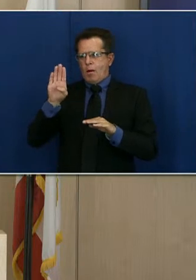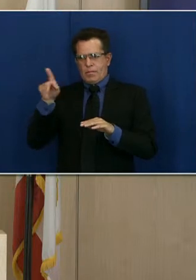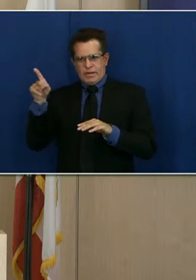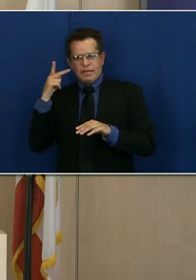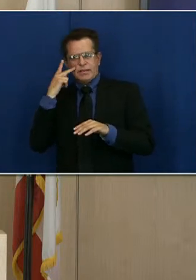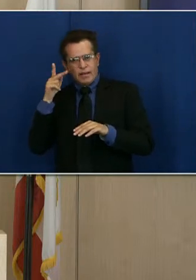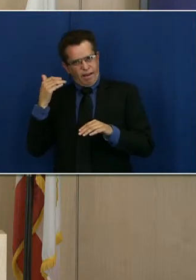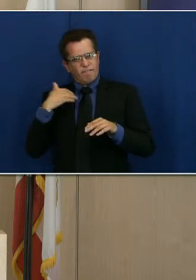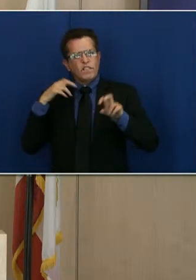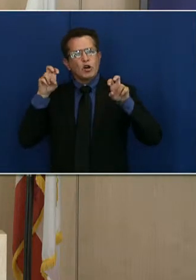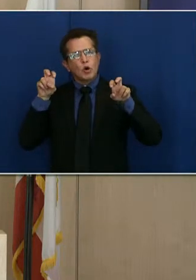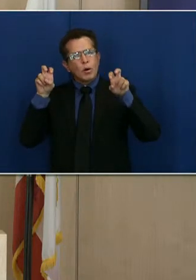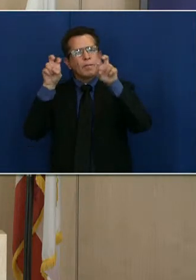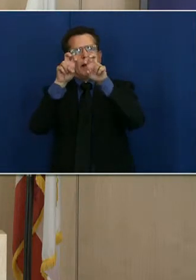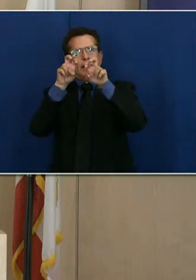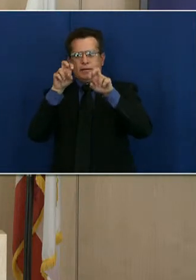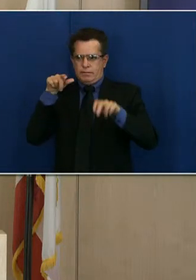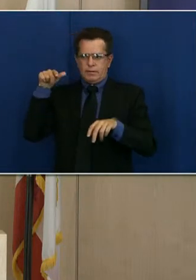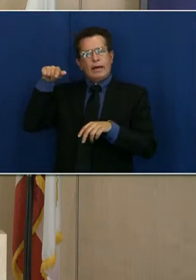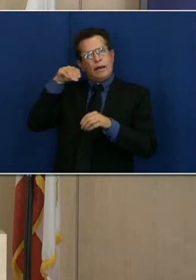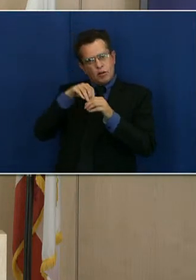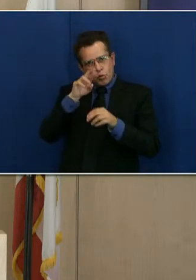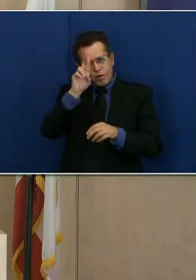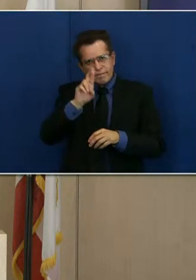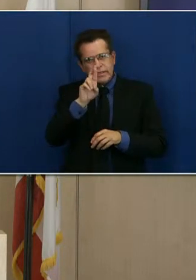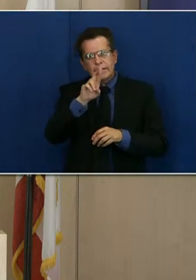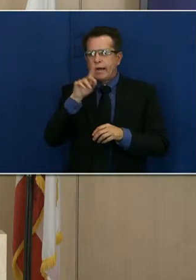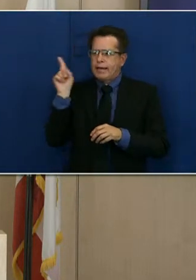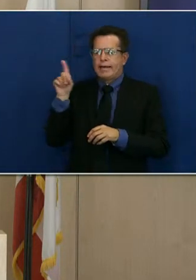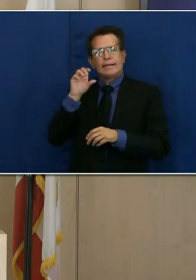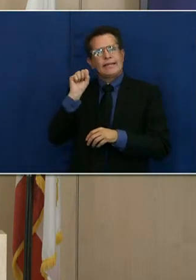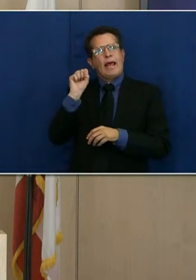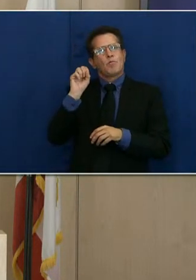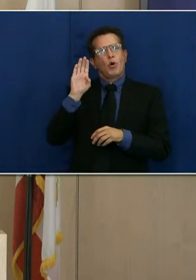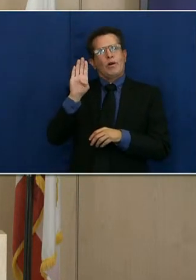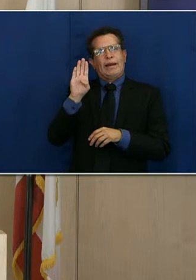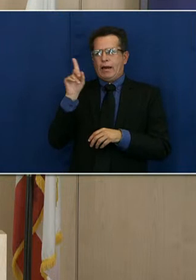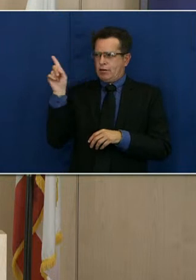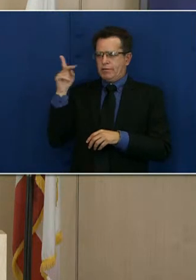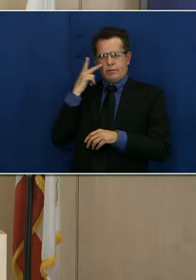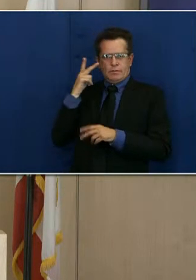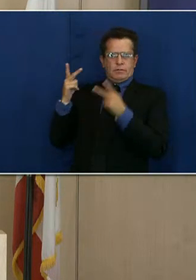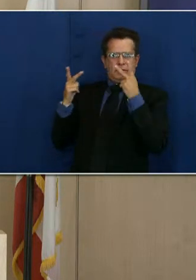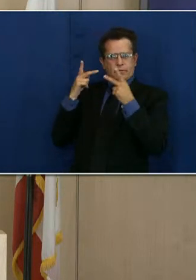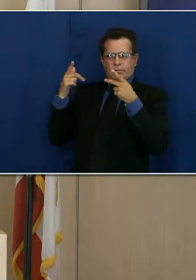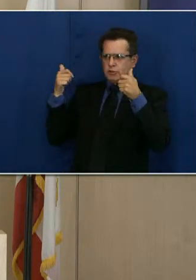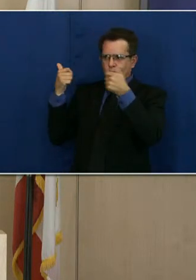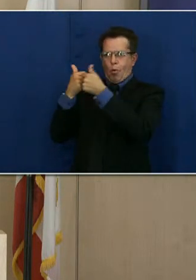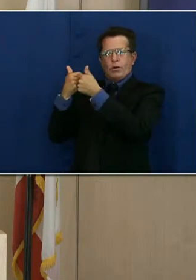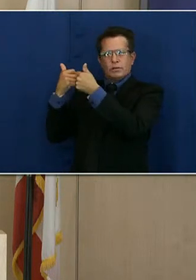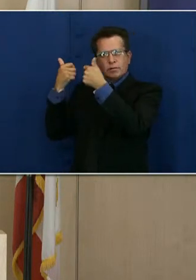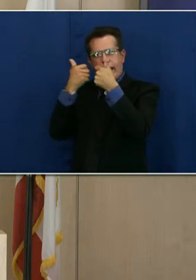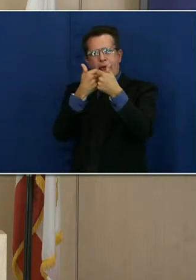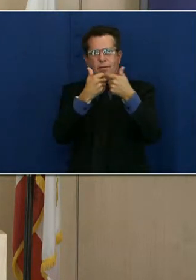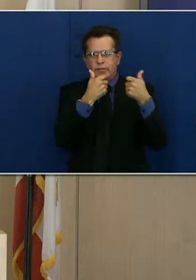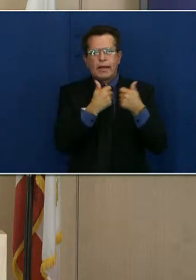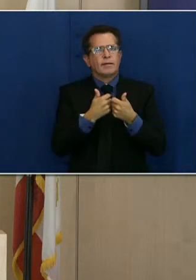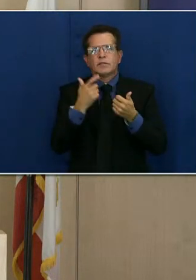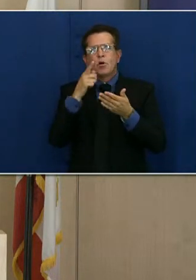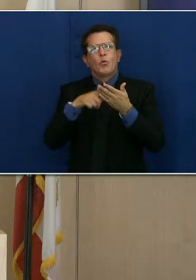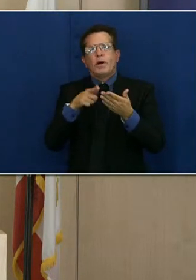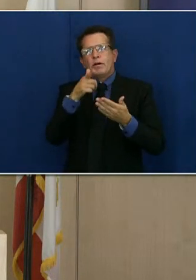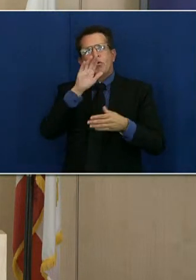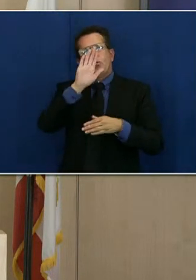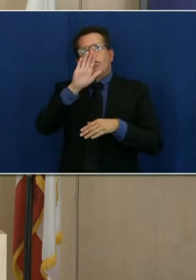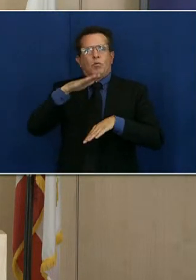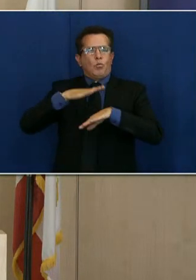against the rules in Riverside and San Bernardino County. So, what do you tell families struggling with this?